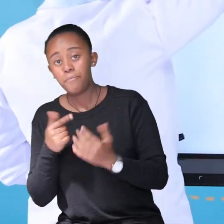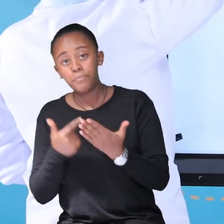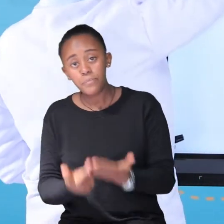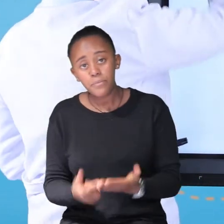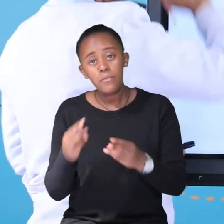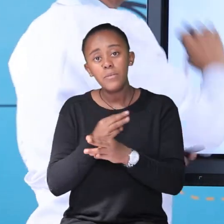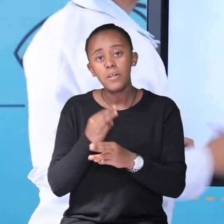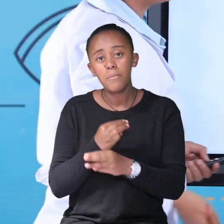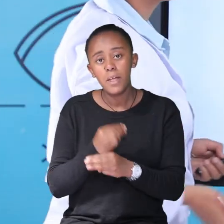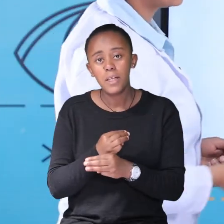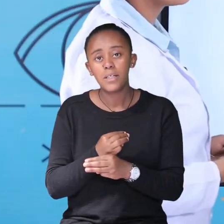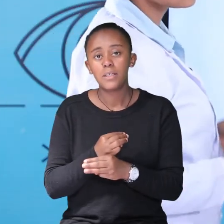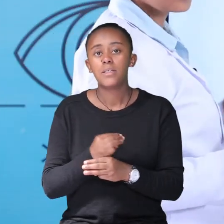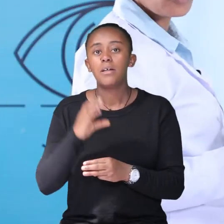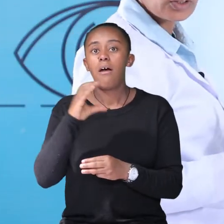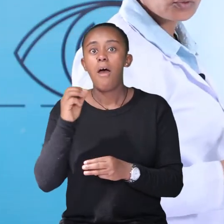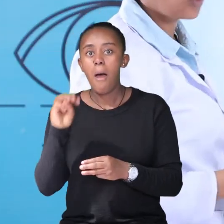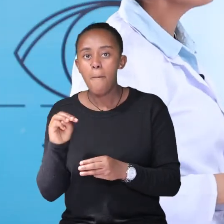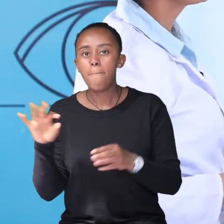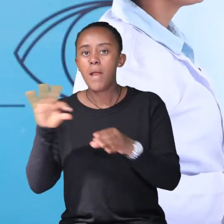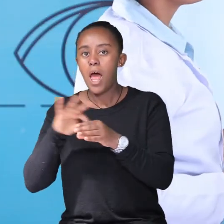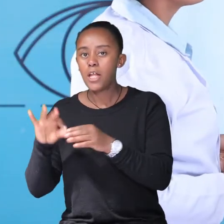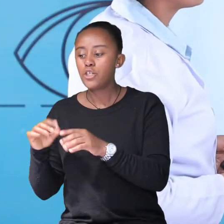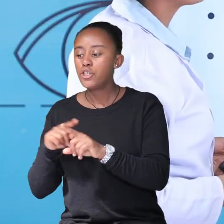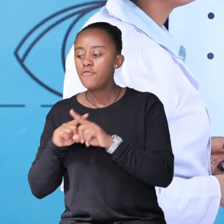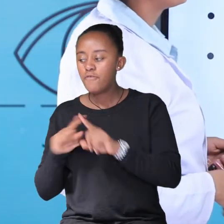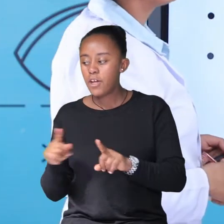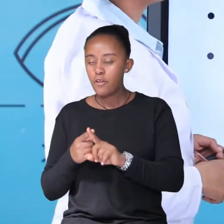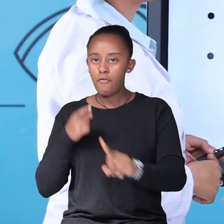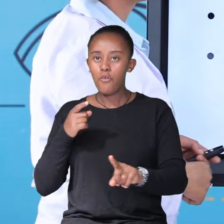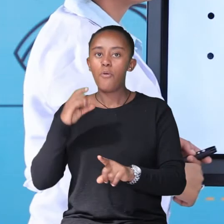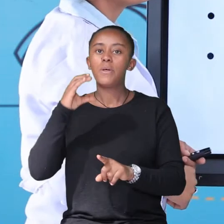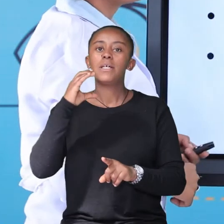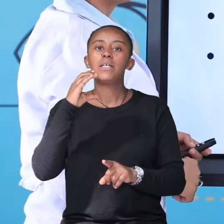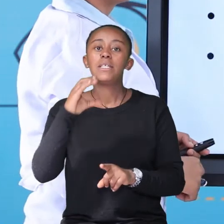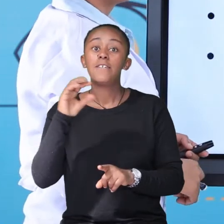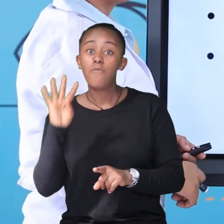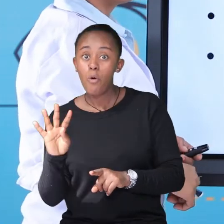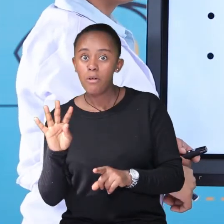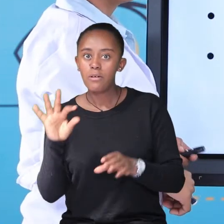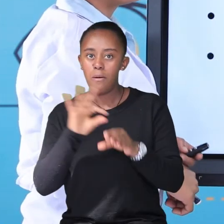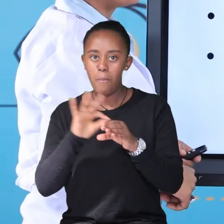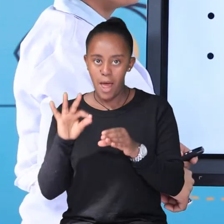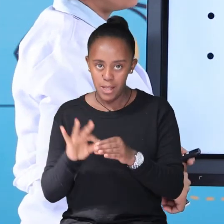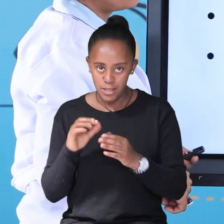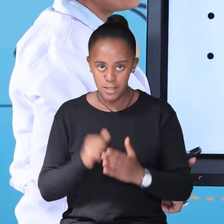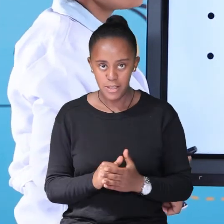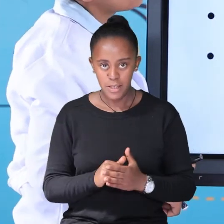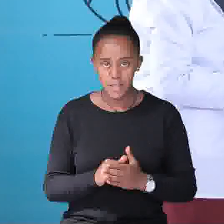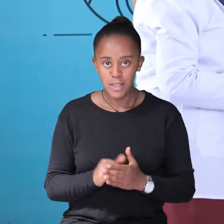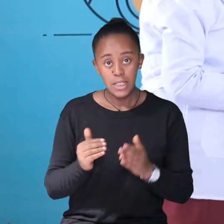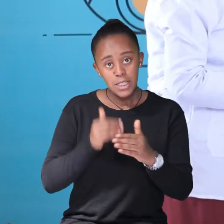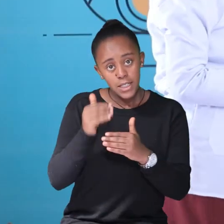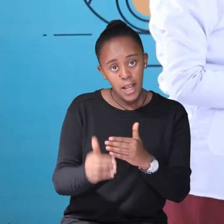This makes CAM plants different from C4 plants. The